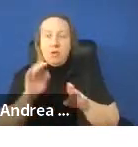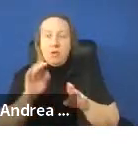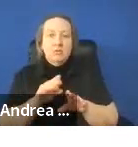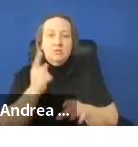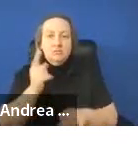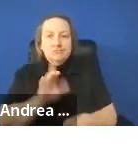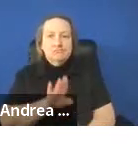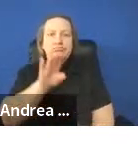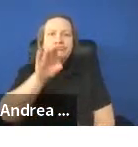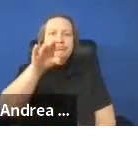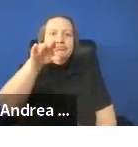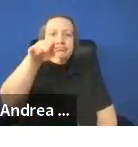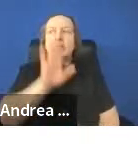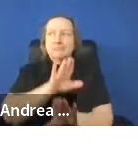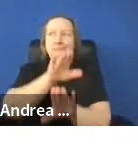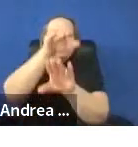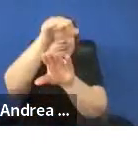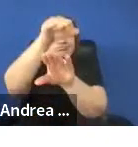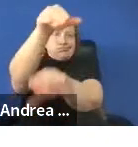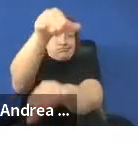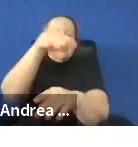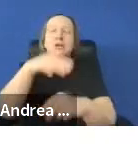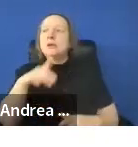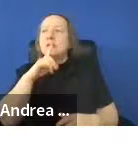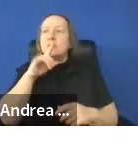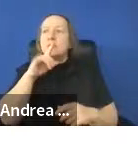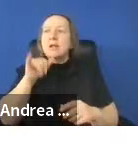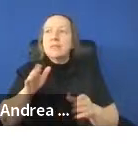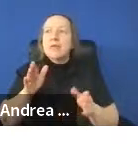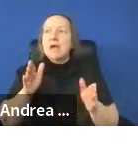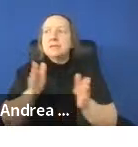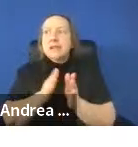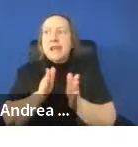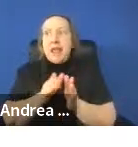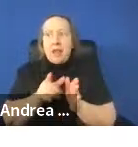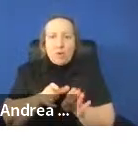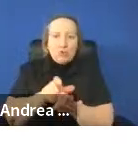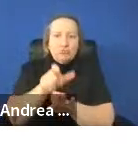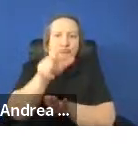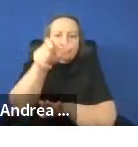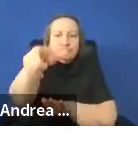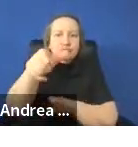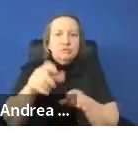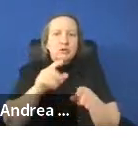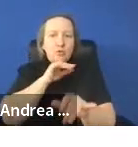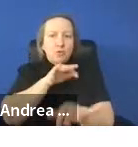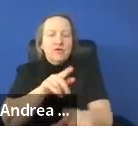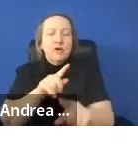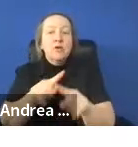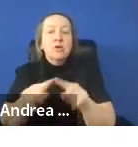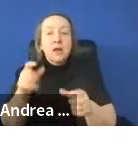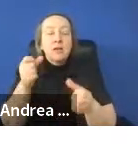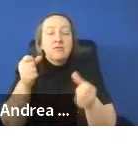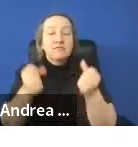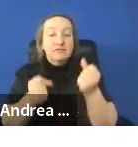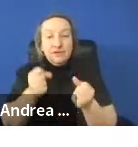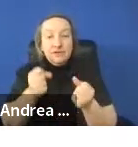narrower corridor over the Columbia River, except vehicle lanes on